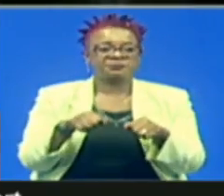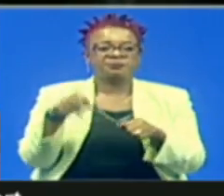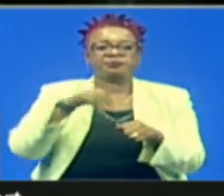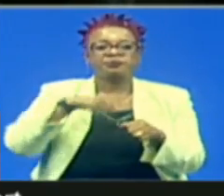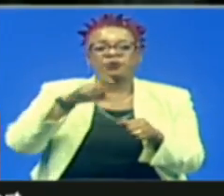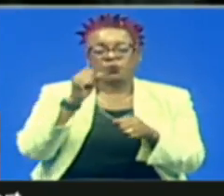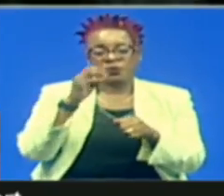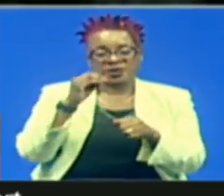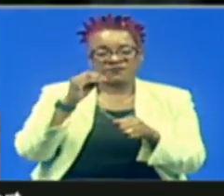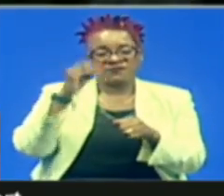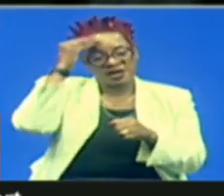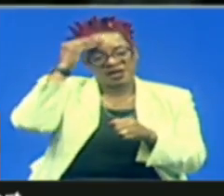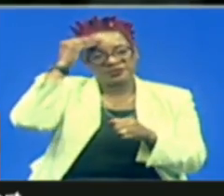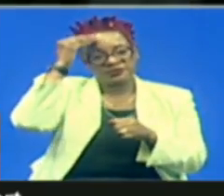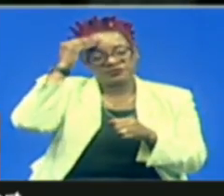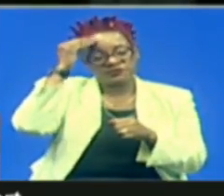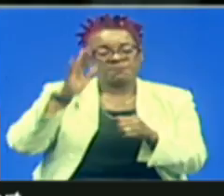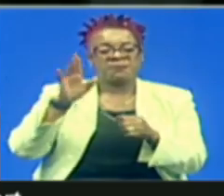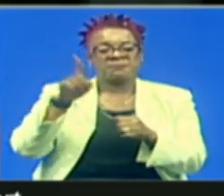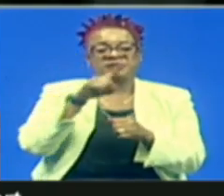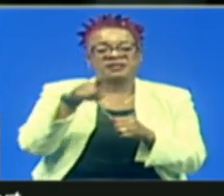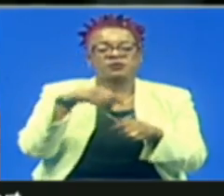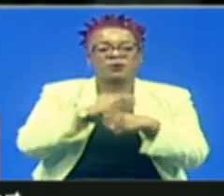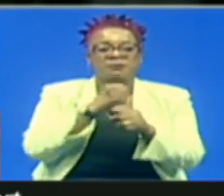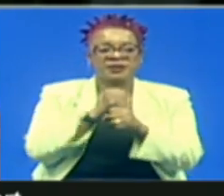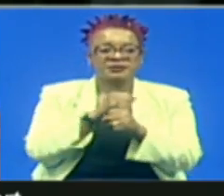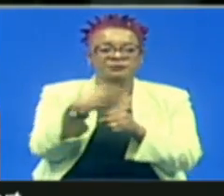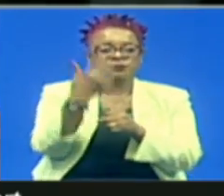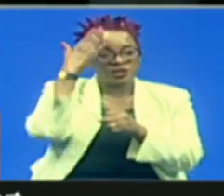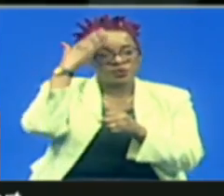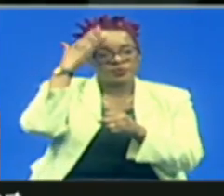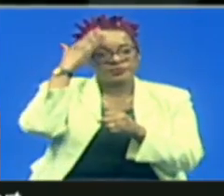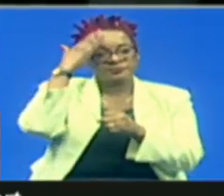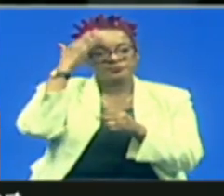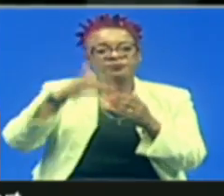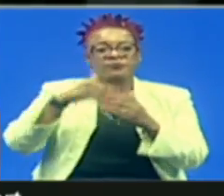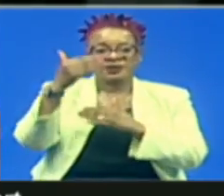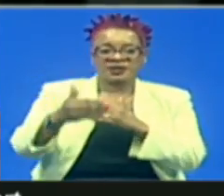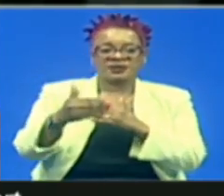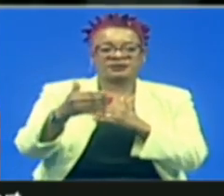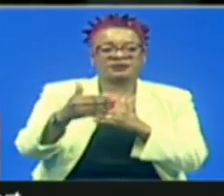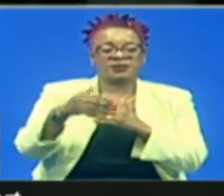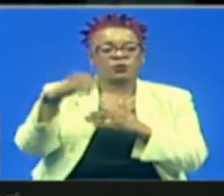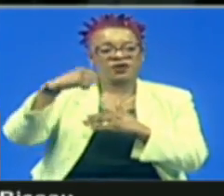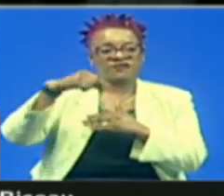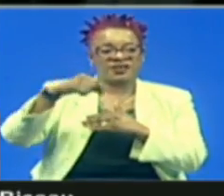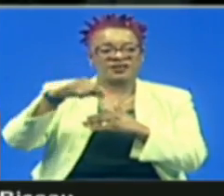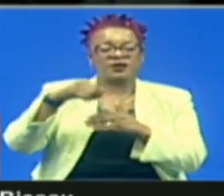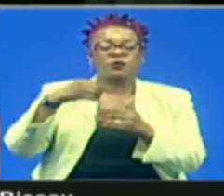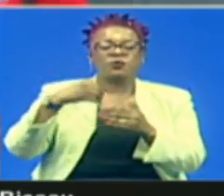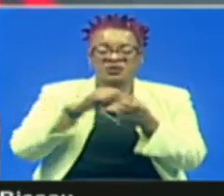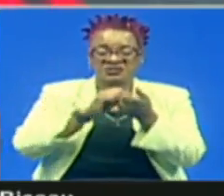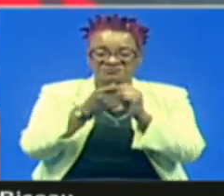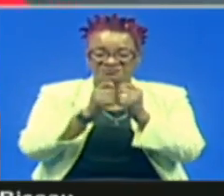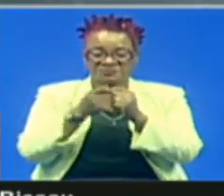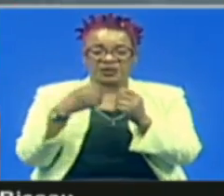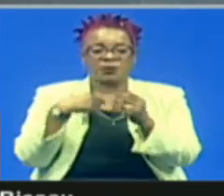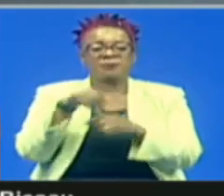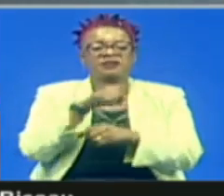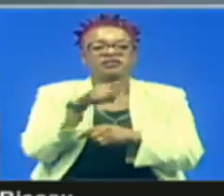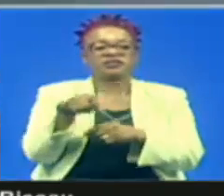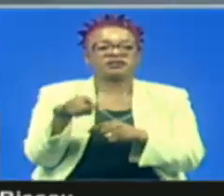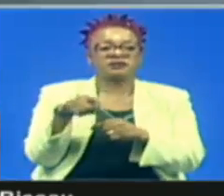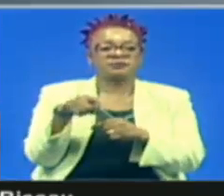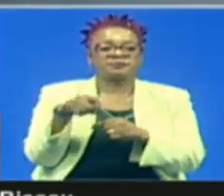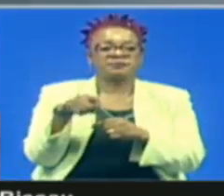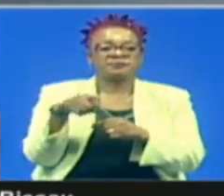from those mistakes that we make. Tunajua next qualifier will rectify on those mistakes. We believe